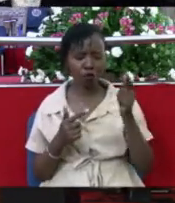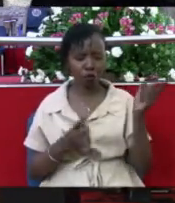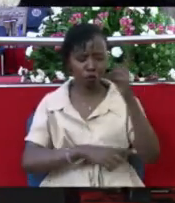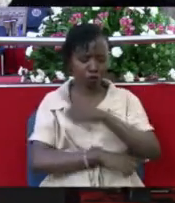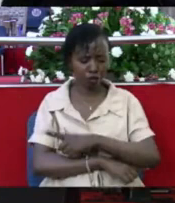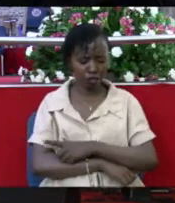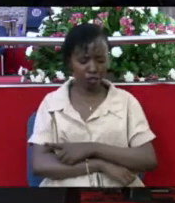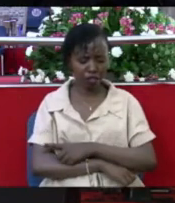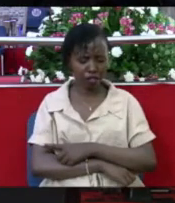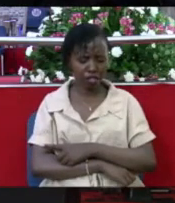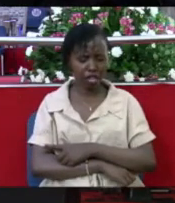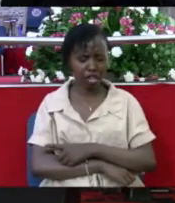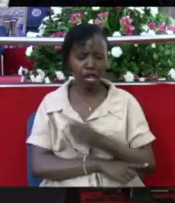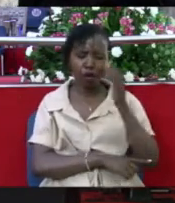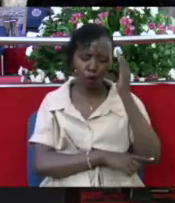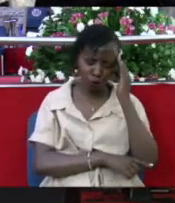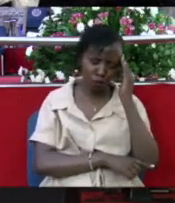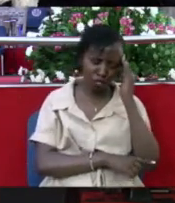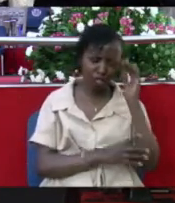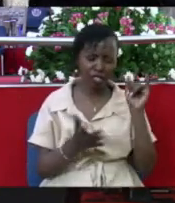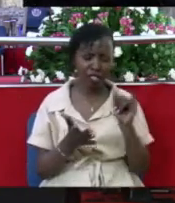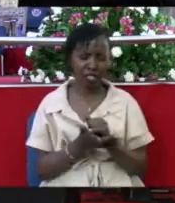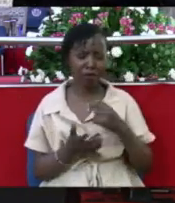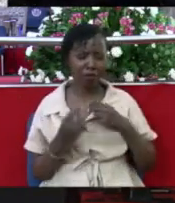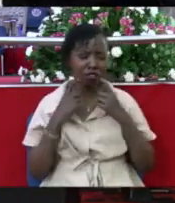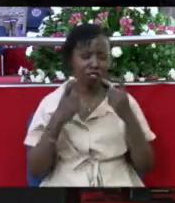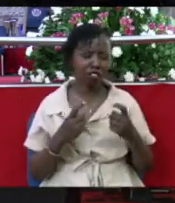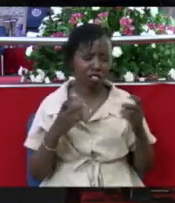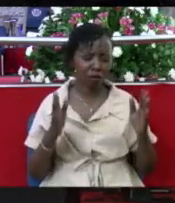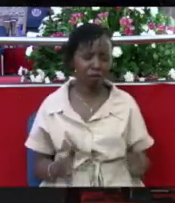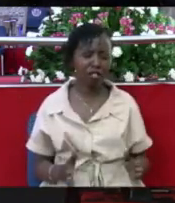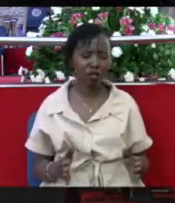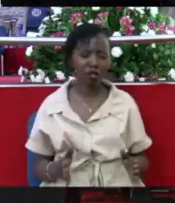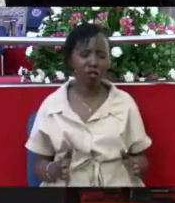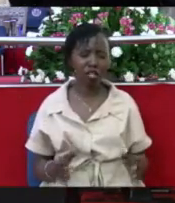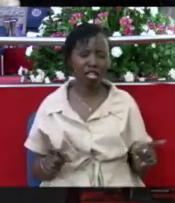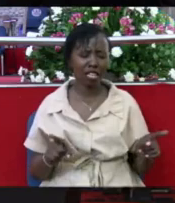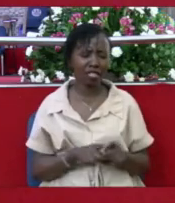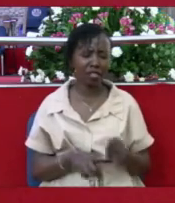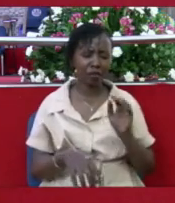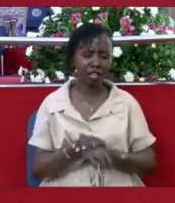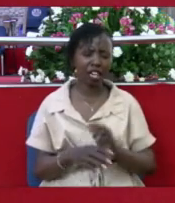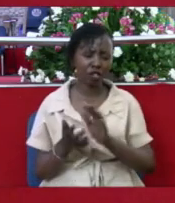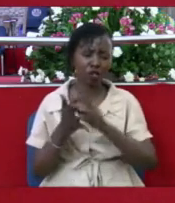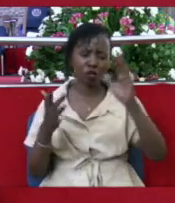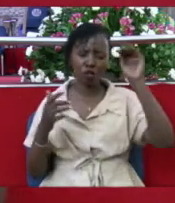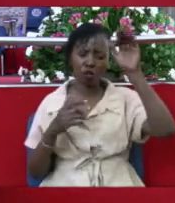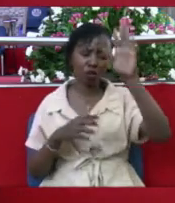I come to you this day acknowledging that I'm a sinner and I have fallen short of your glory,